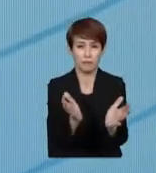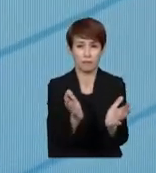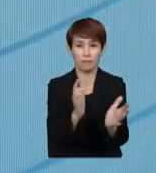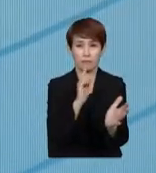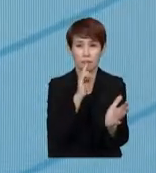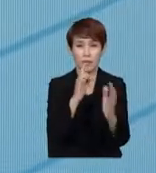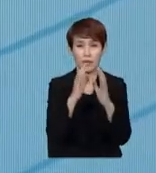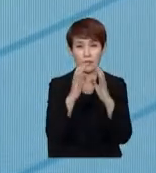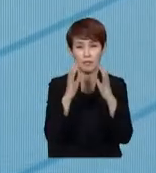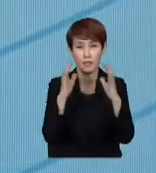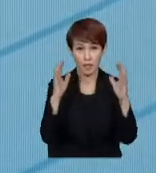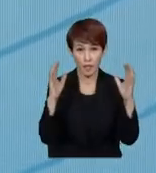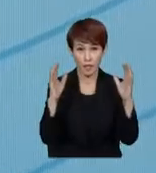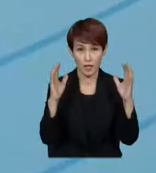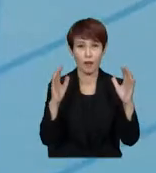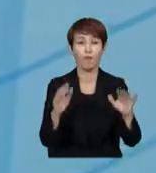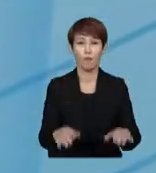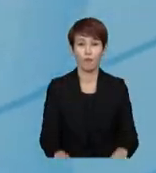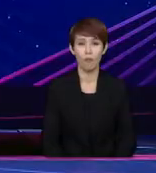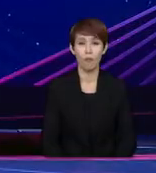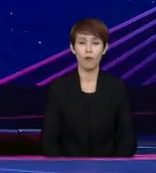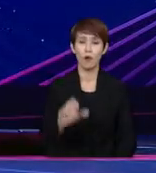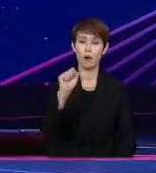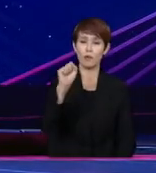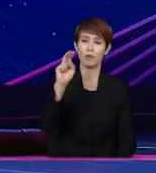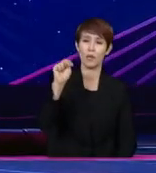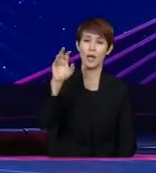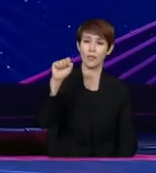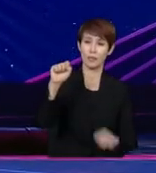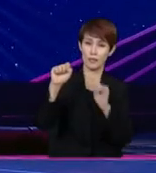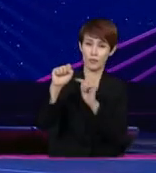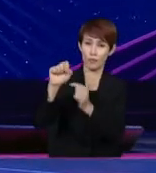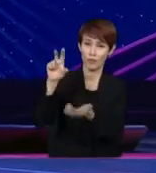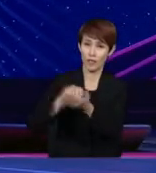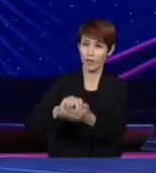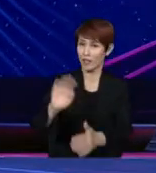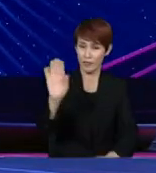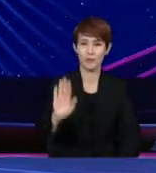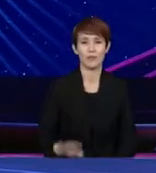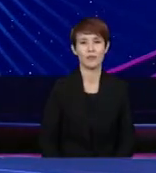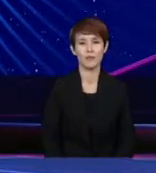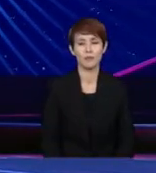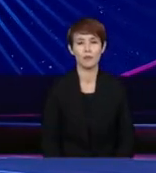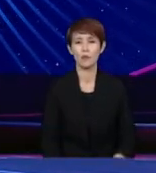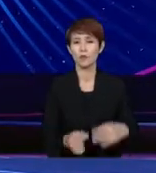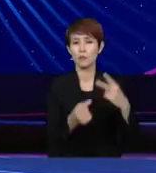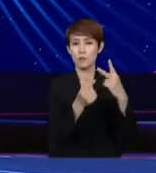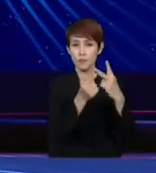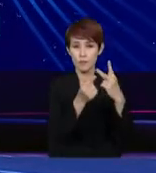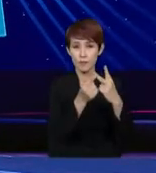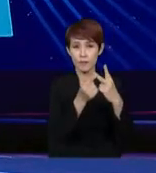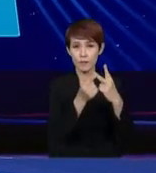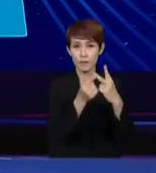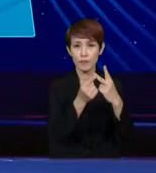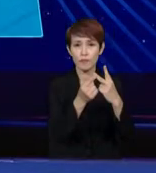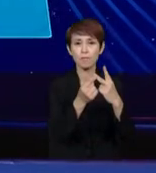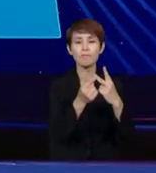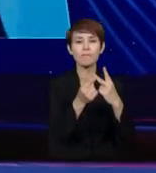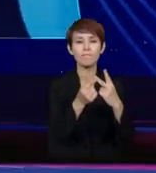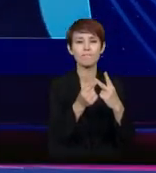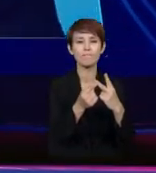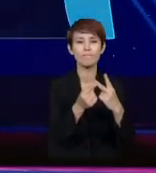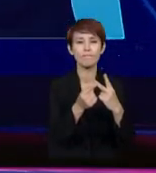as such. And secondly, as on a cautionary note, it's also very important to remember that virtually every